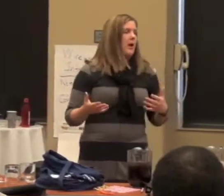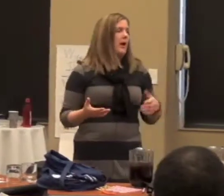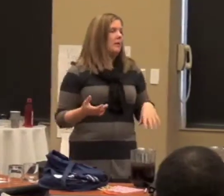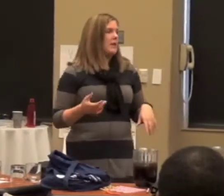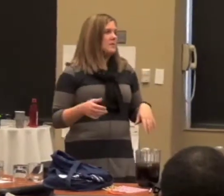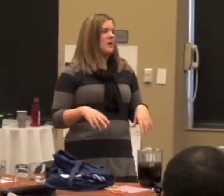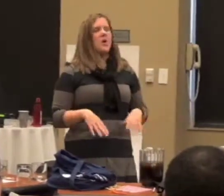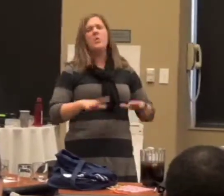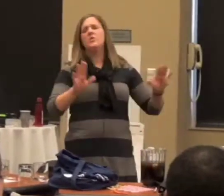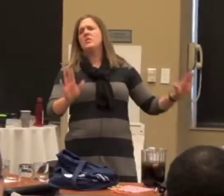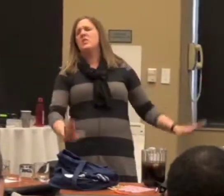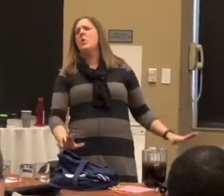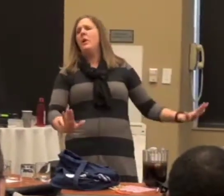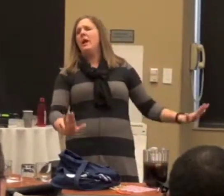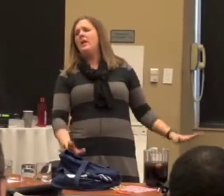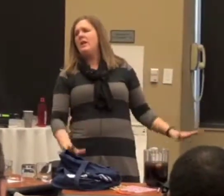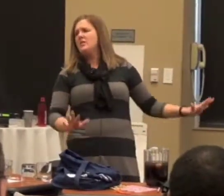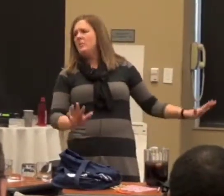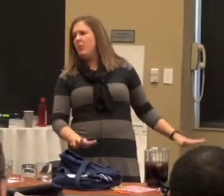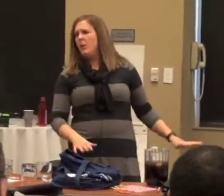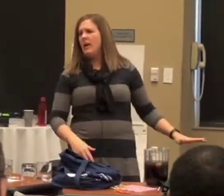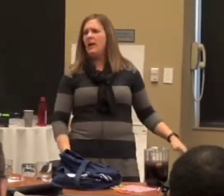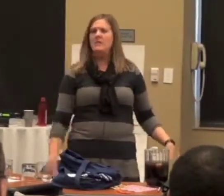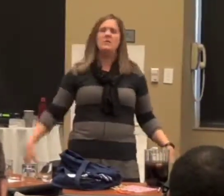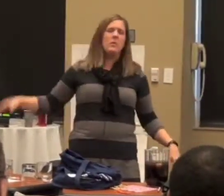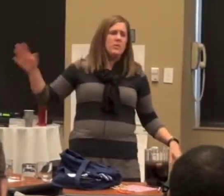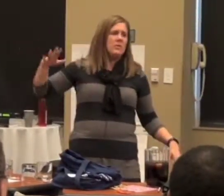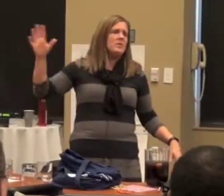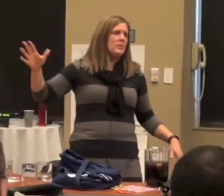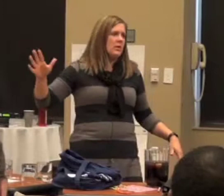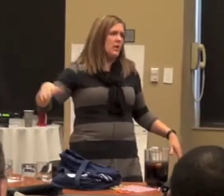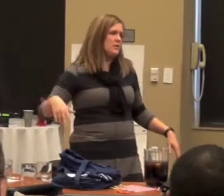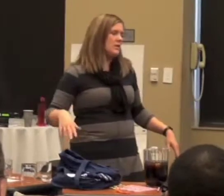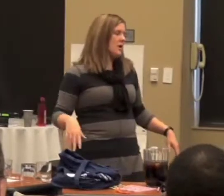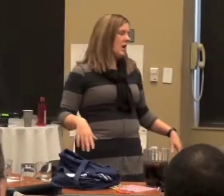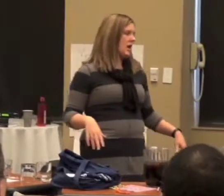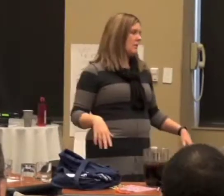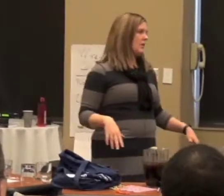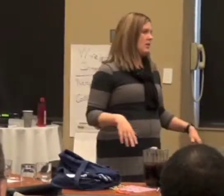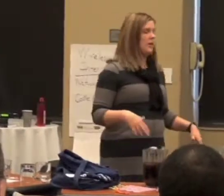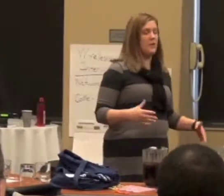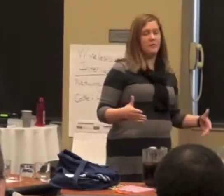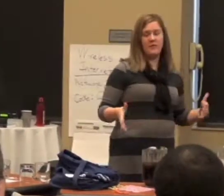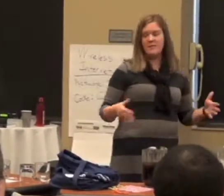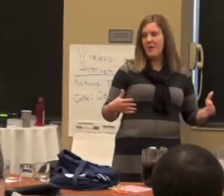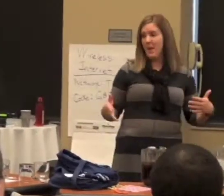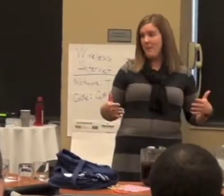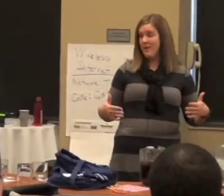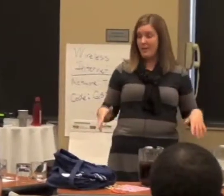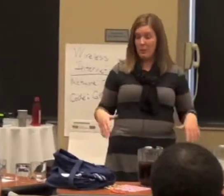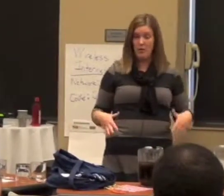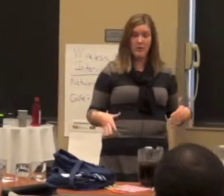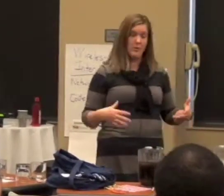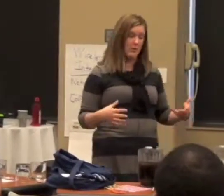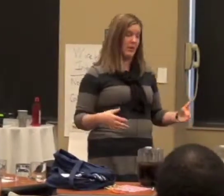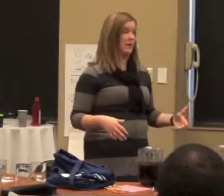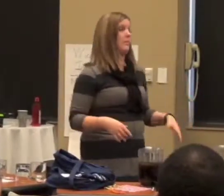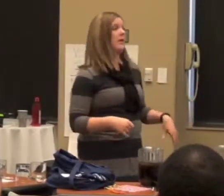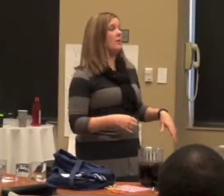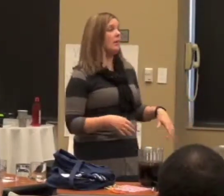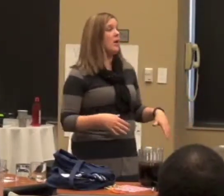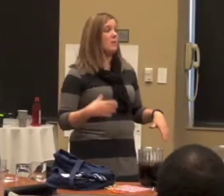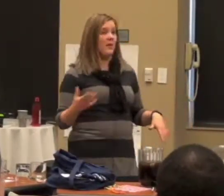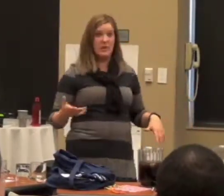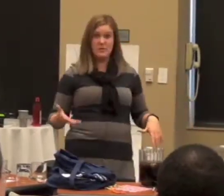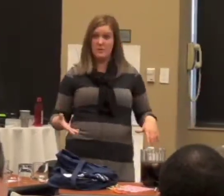no progress. Oh, we're just gonna wait. He's a boy. He's his older siblings. And hopefully it's not that bad anymore. I know that we're getting